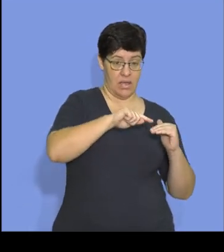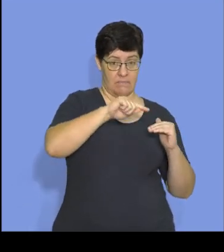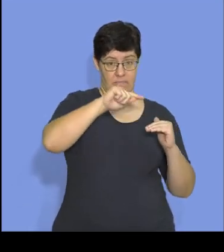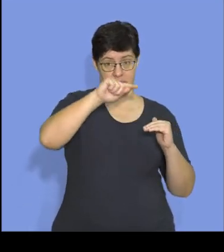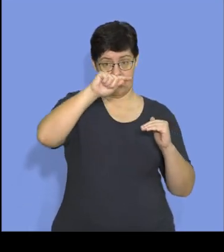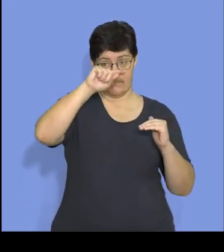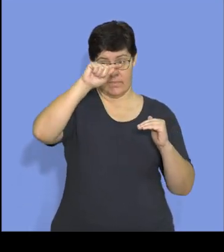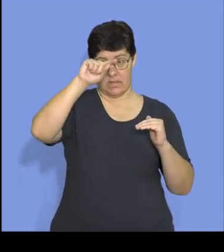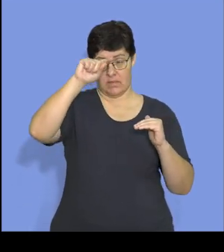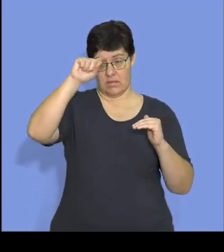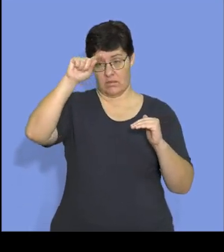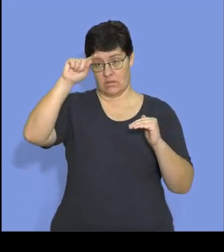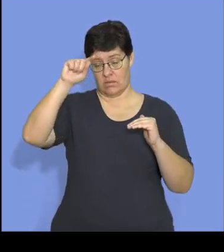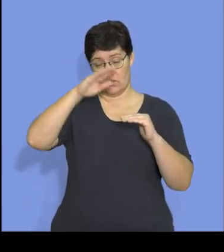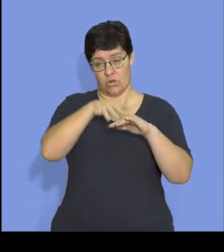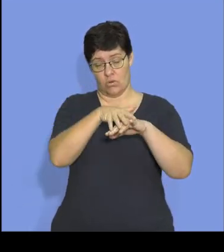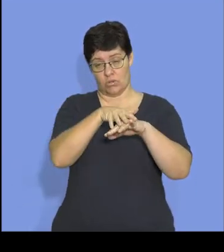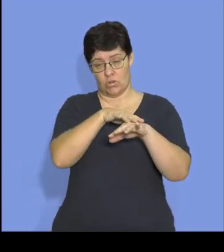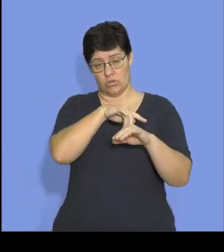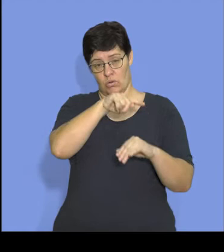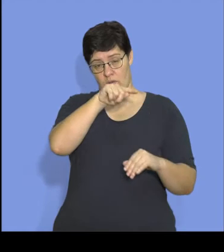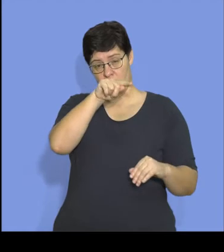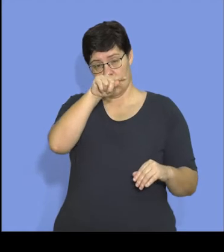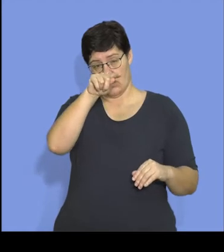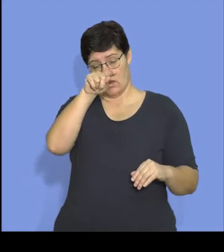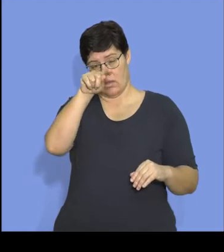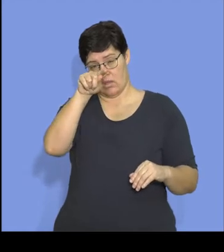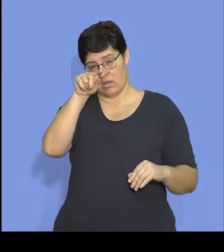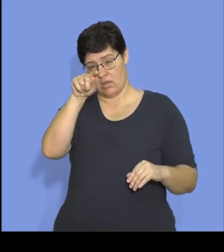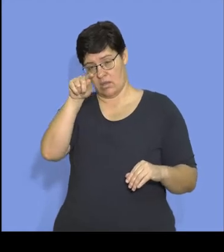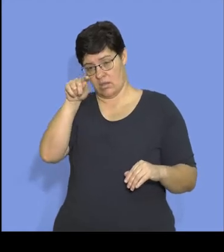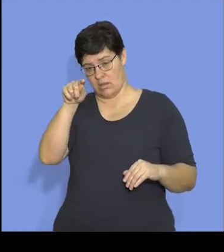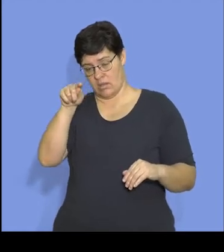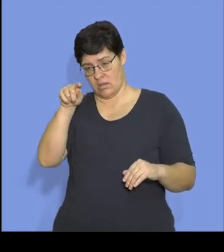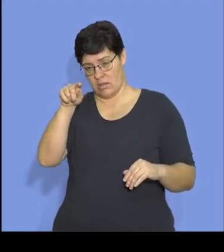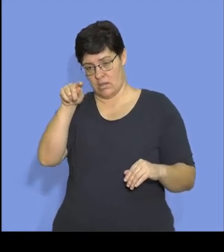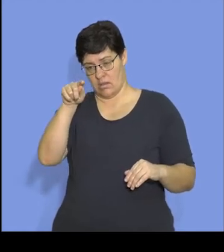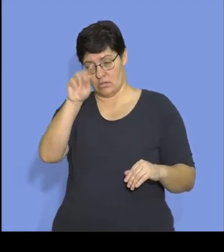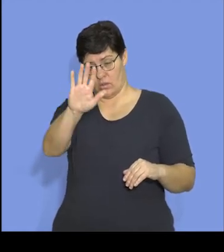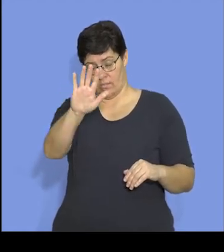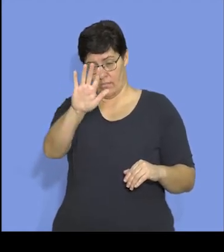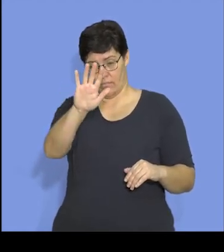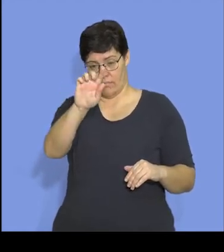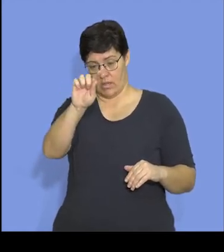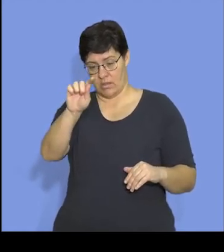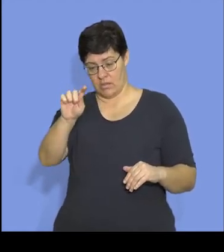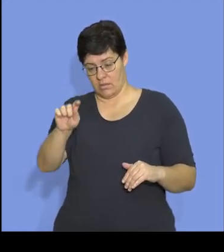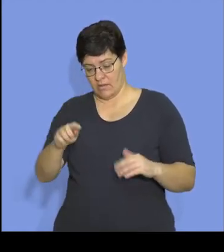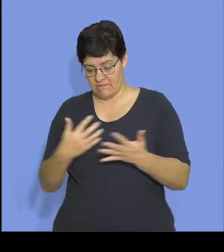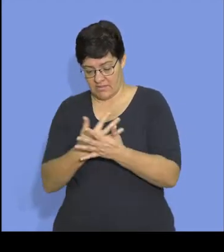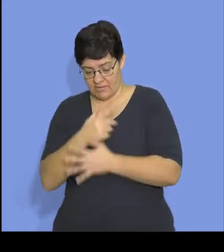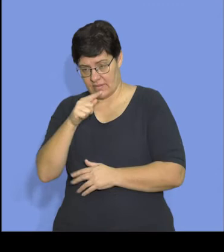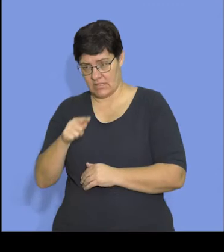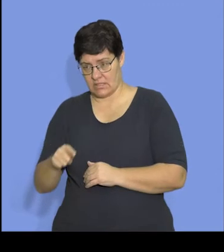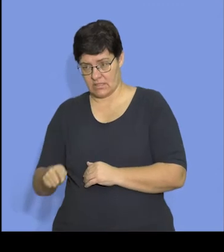up and get slower and slower and slower. Then it gets to its highest point, then it gets faster and faster and faster